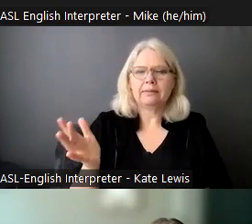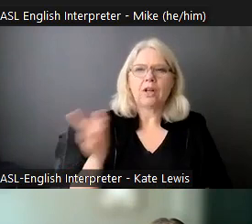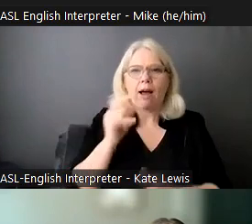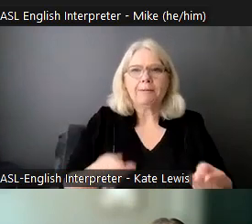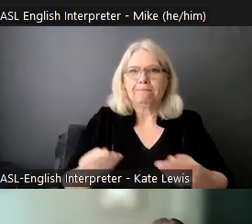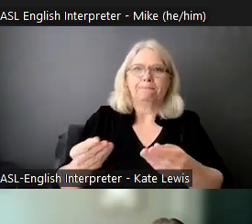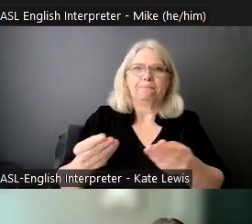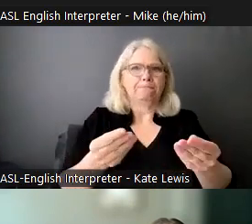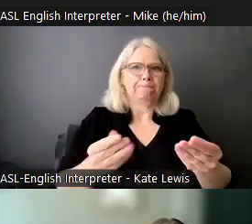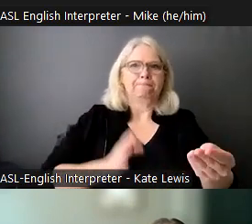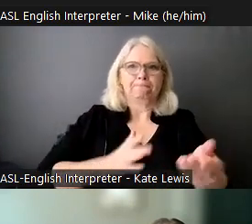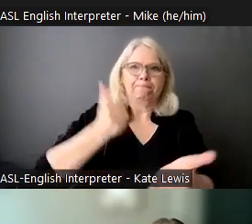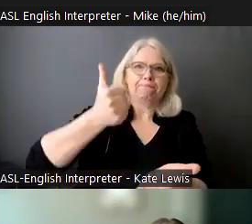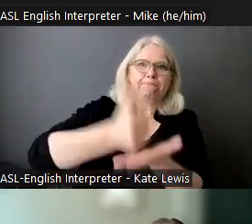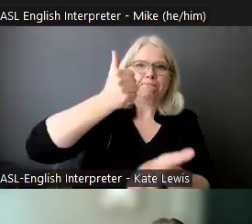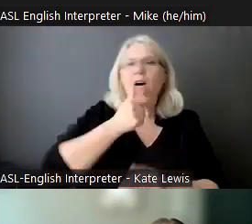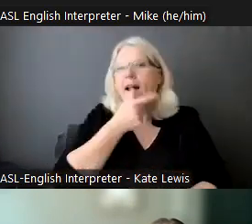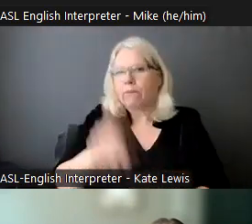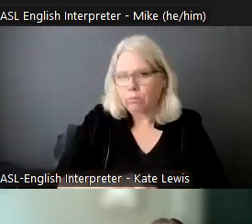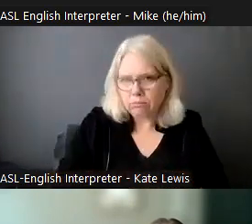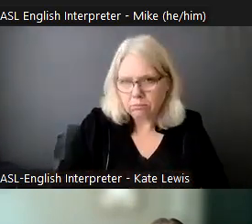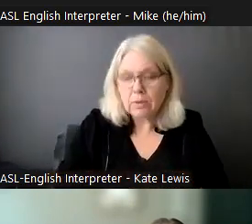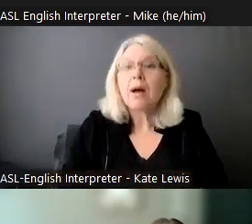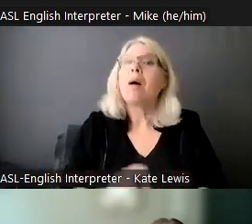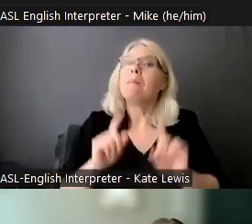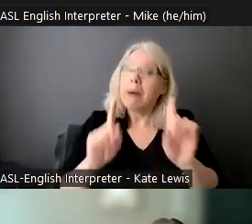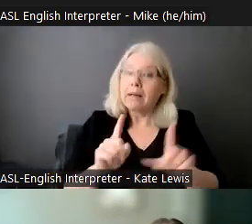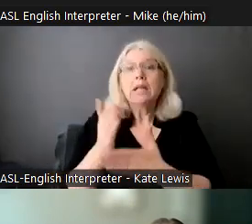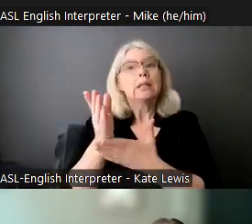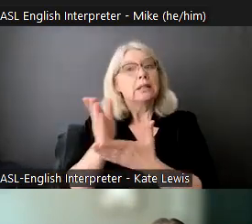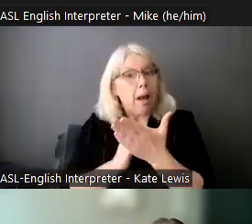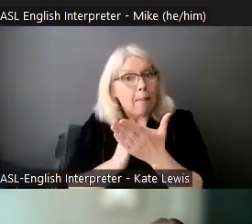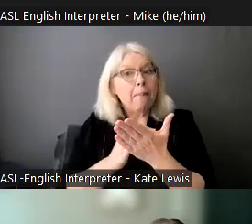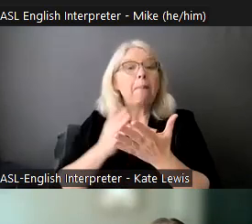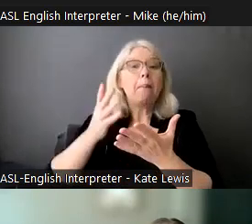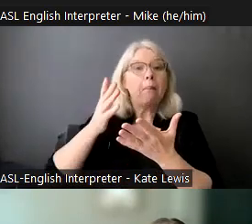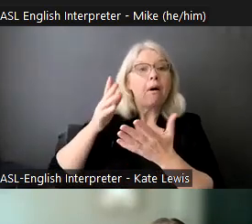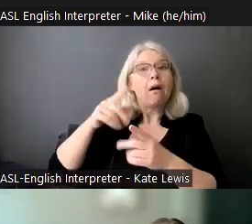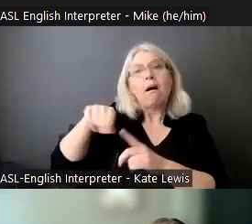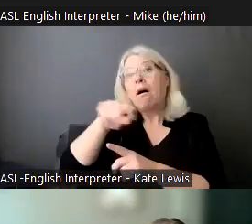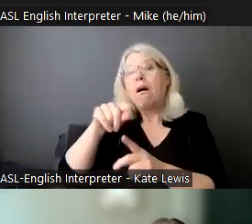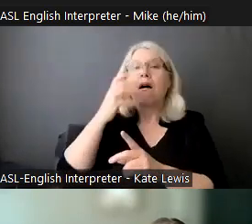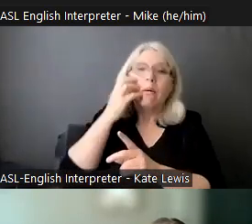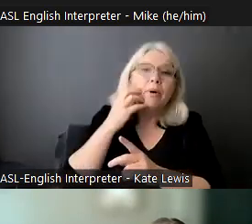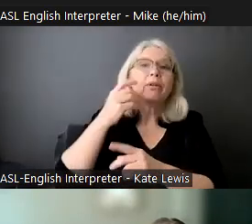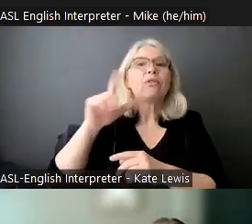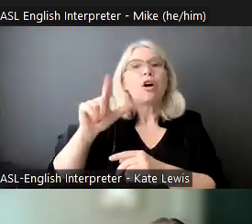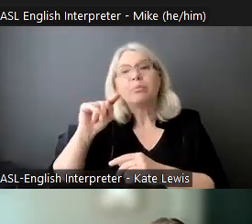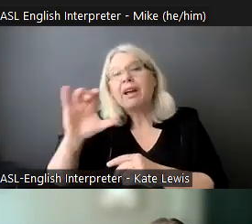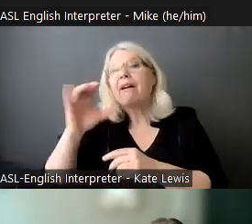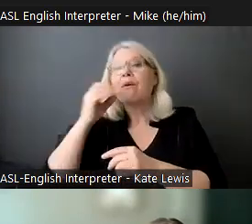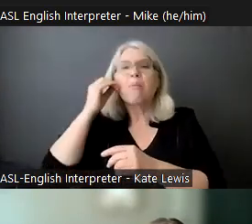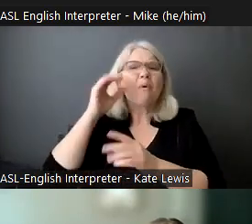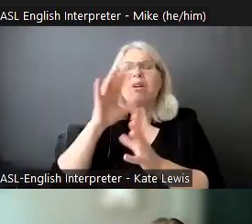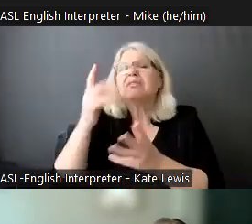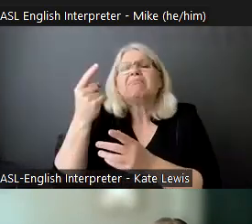in. However, there have been some institutions that will request to have the document notarized or to receive notarized copies